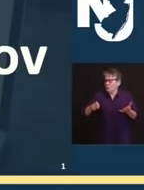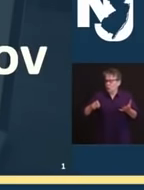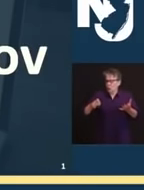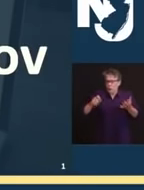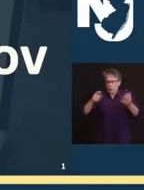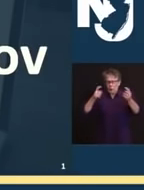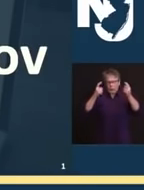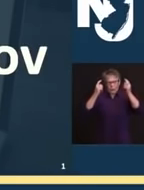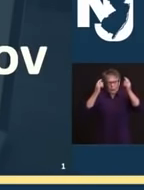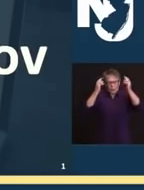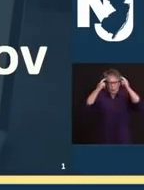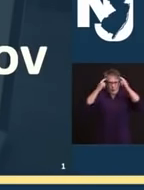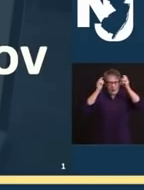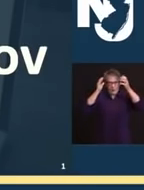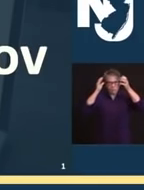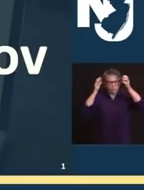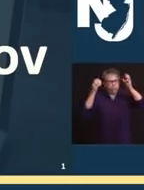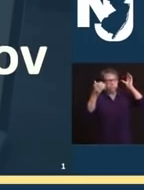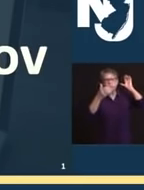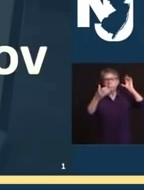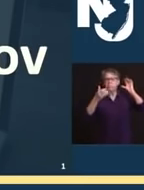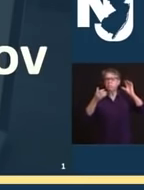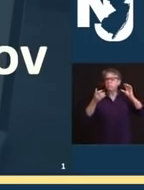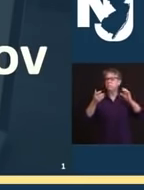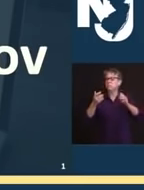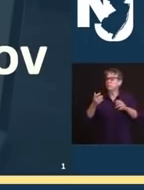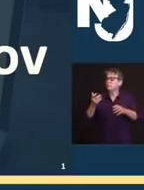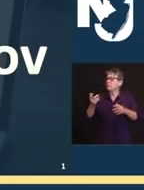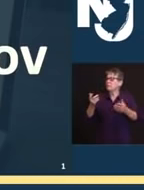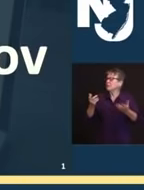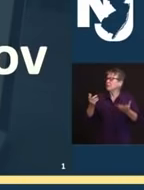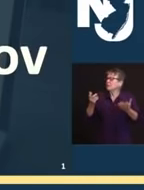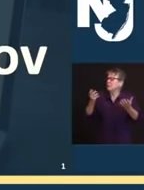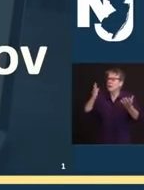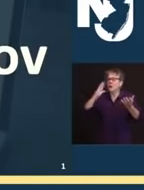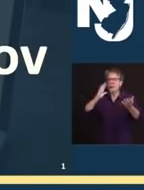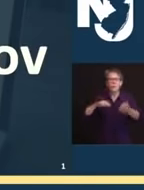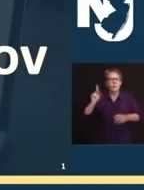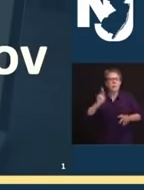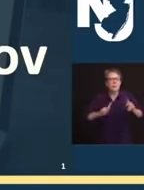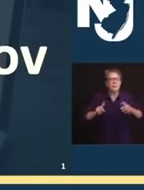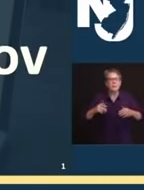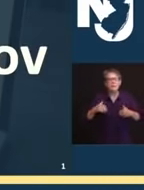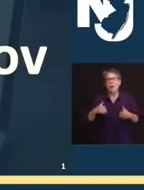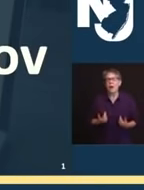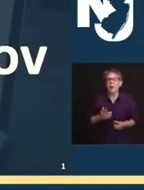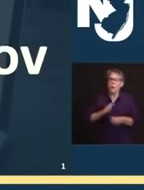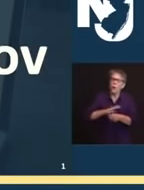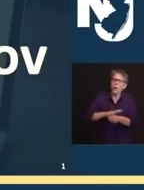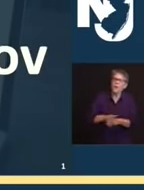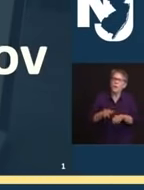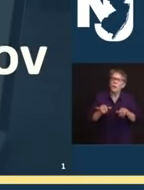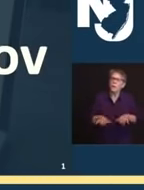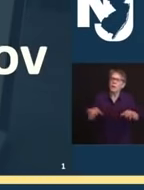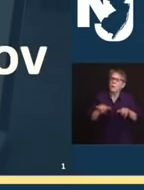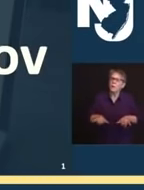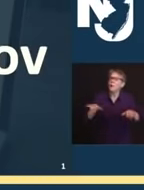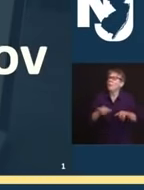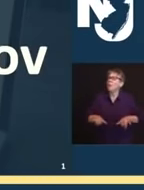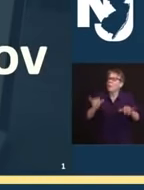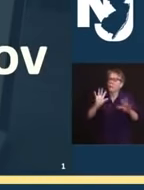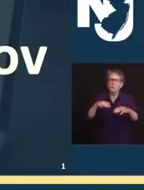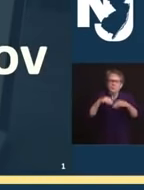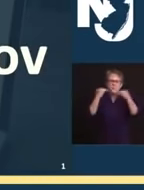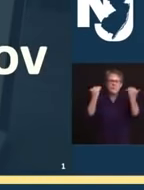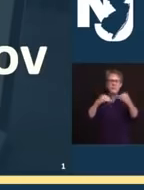off the pandemic fatigue that I know we all feel. I feel it, by the way, as well. And we have to get back into the mindset that saw